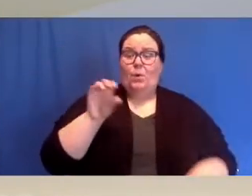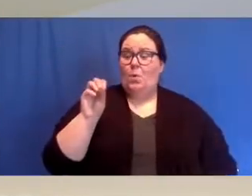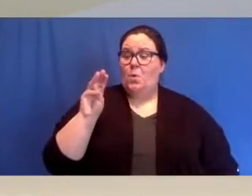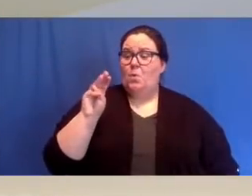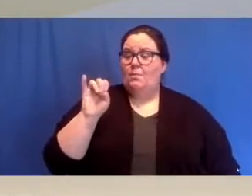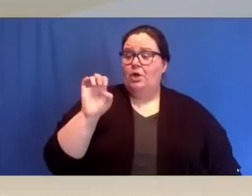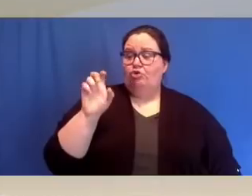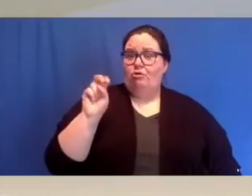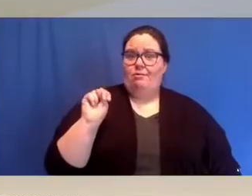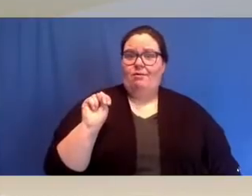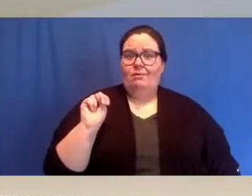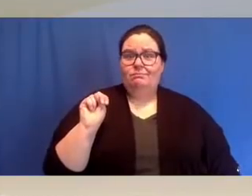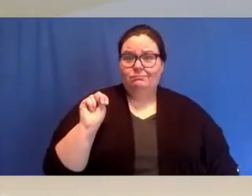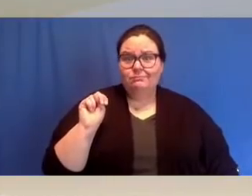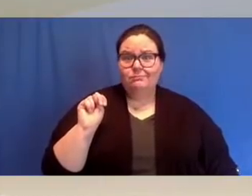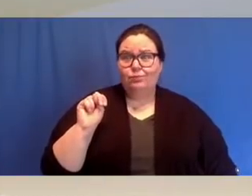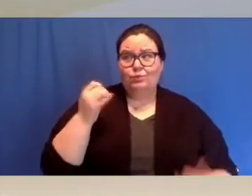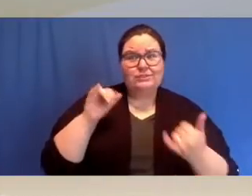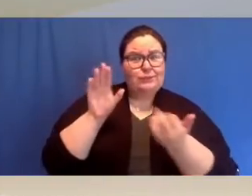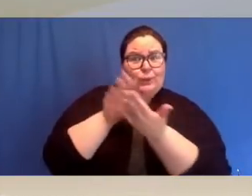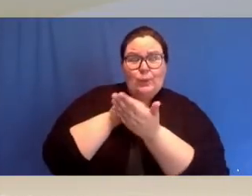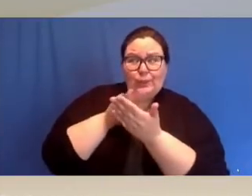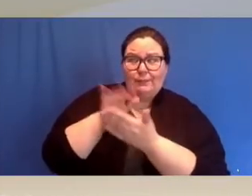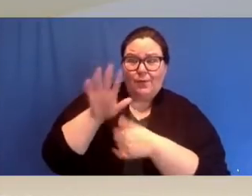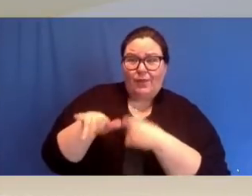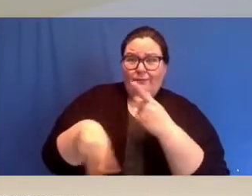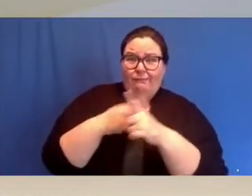learning about this variant. And